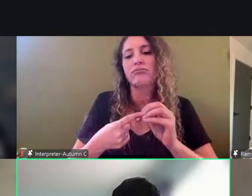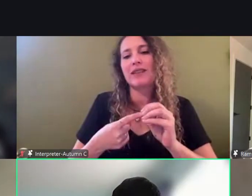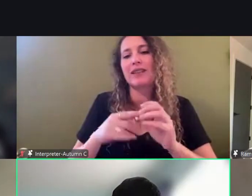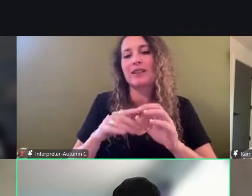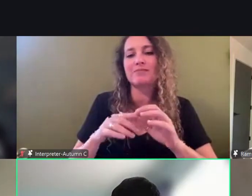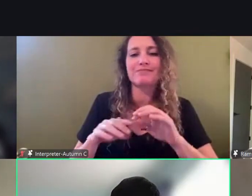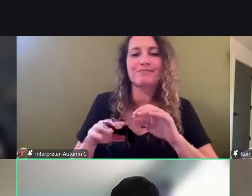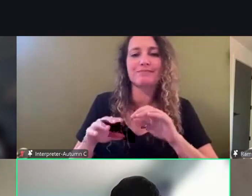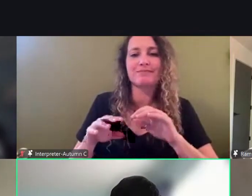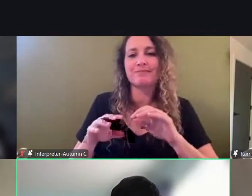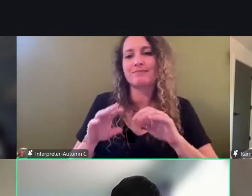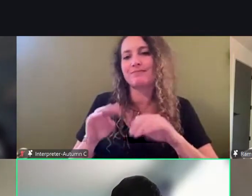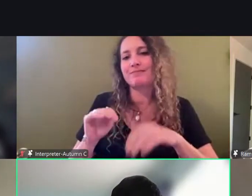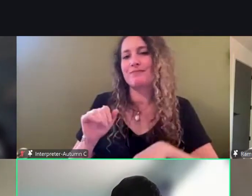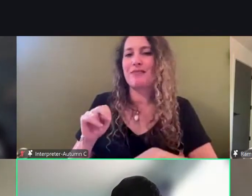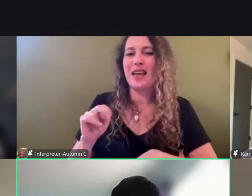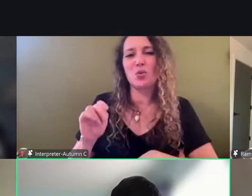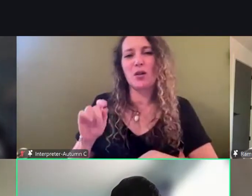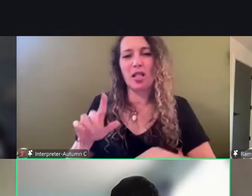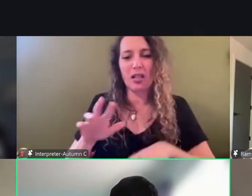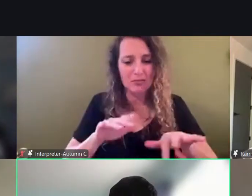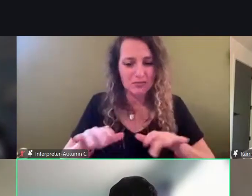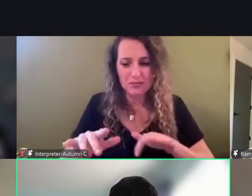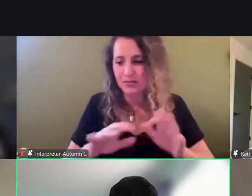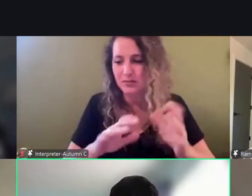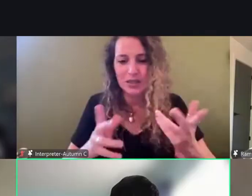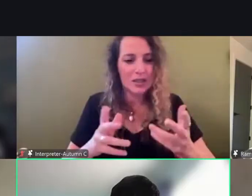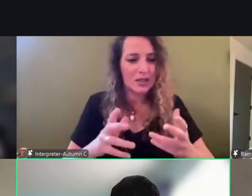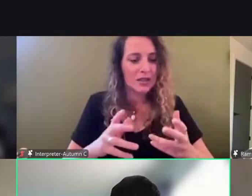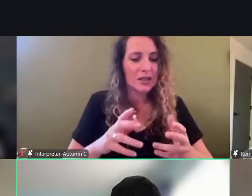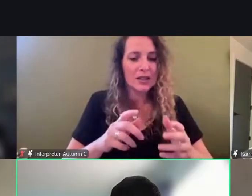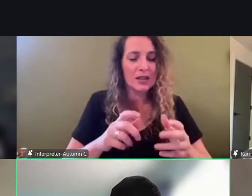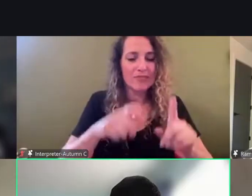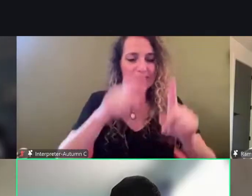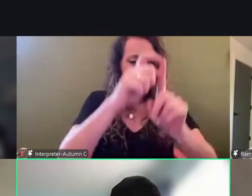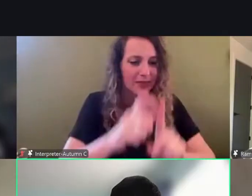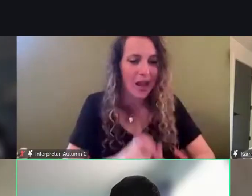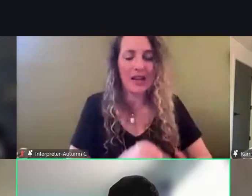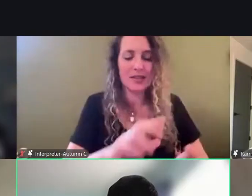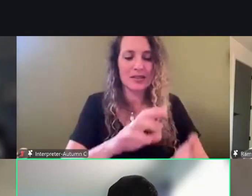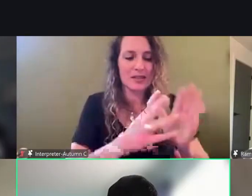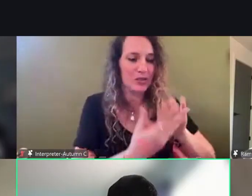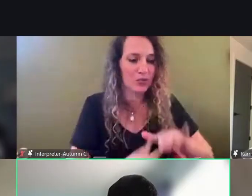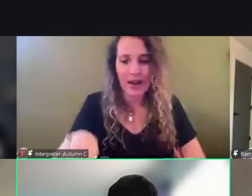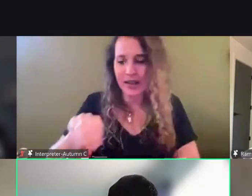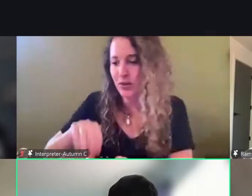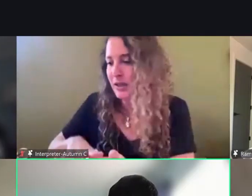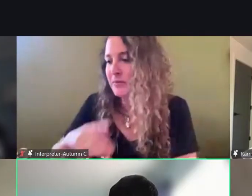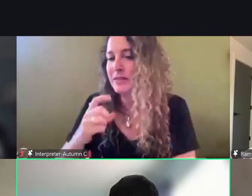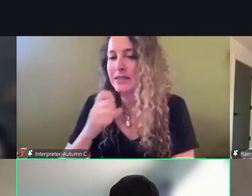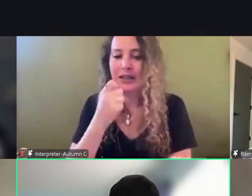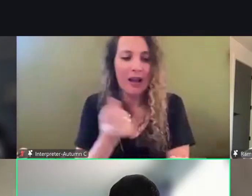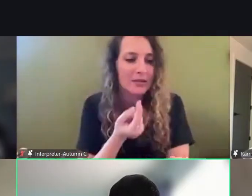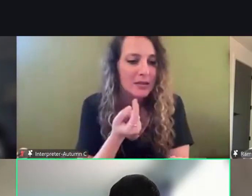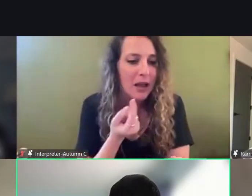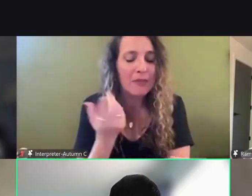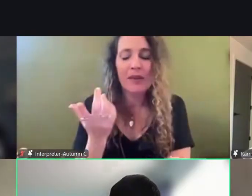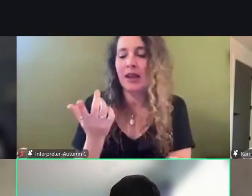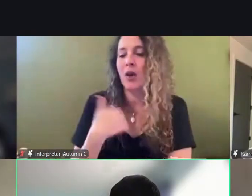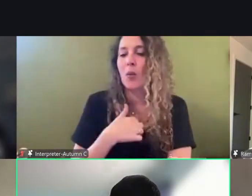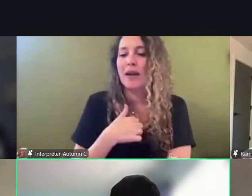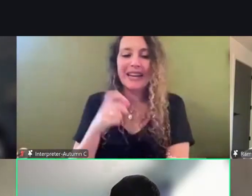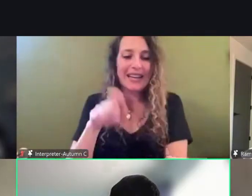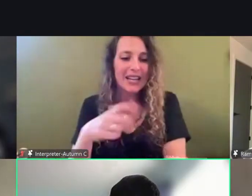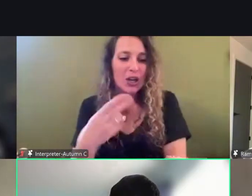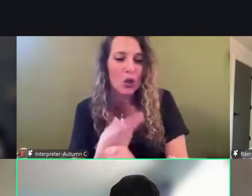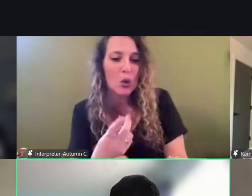sift through the text of the transcripts and identify key themes that we're seeing and organize based on that. So it's not something that we've needed to use like a